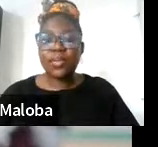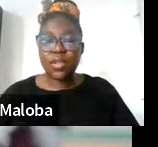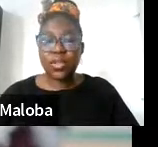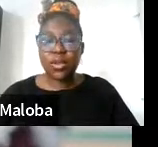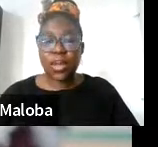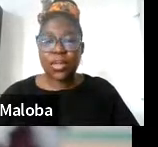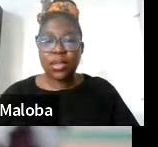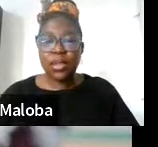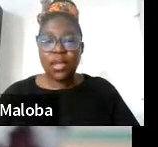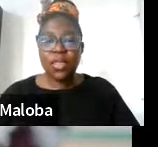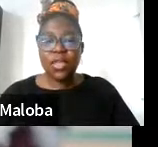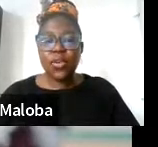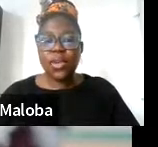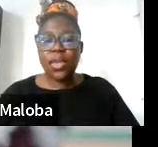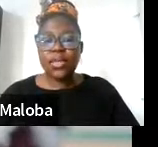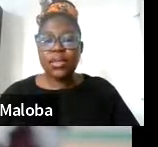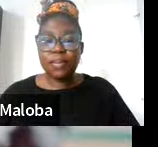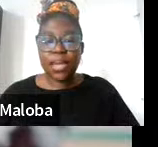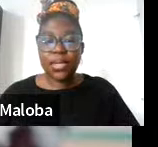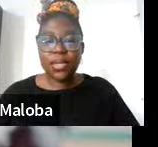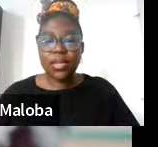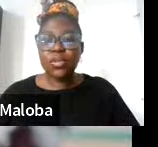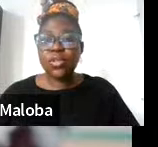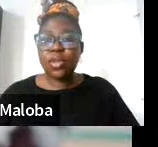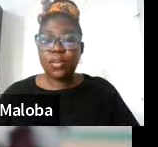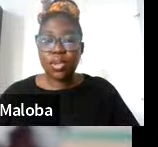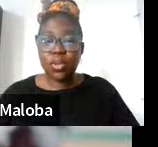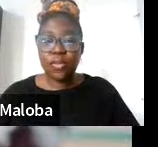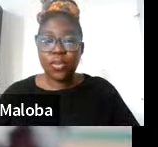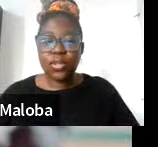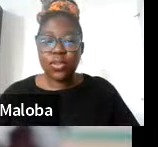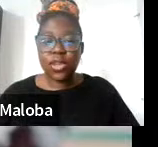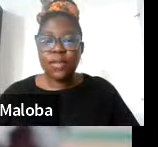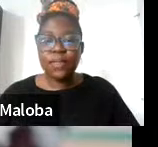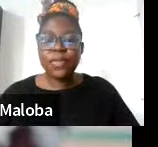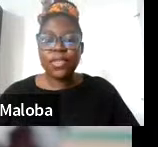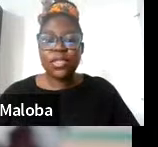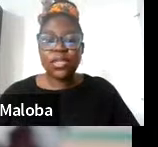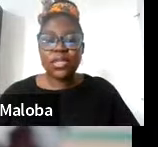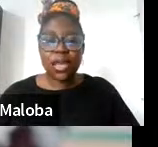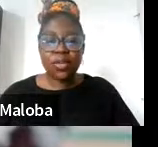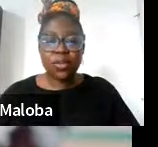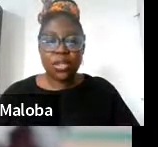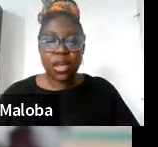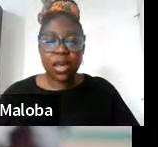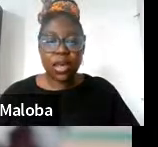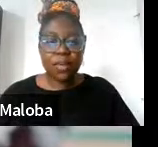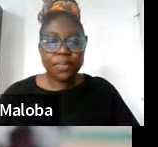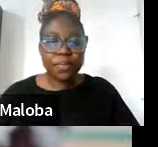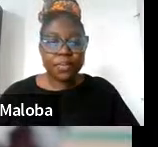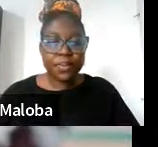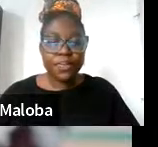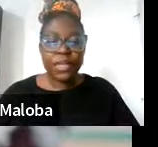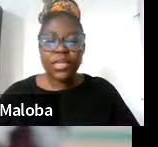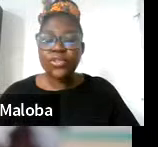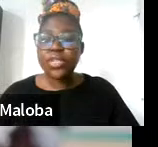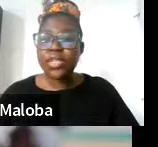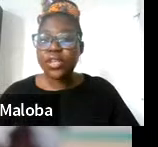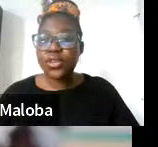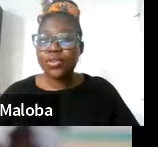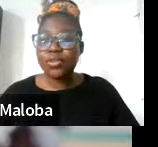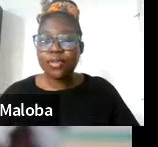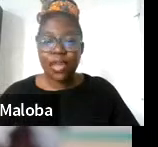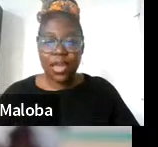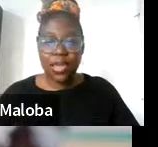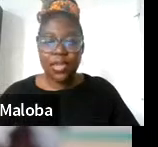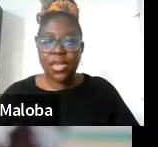Q&A submission button. The Q&A button is also at the bottom of your screen, just that which is